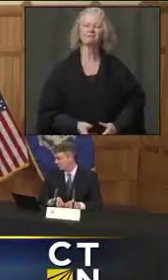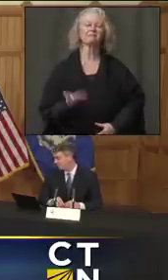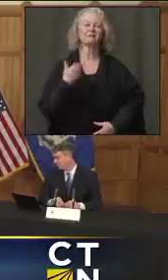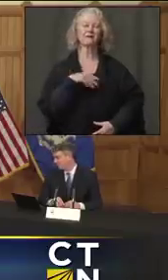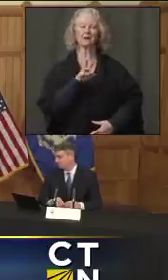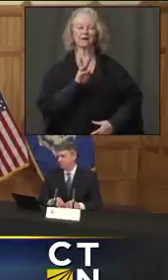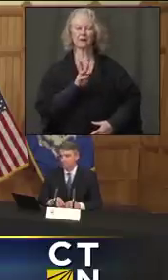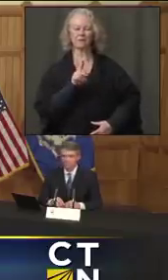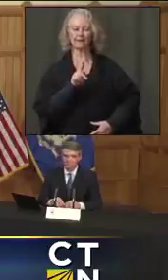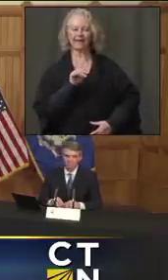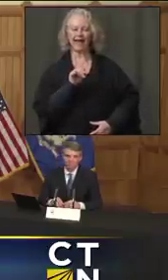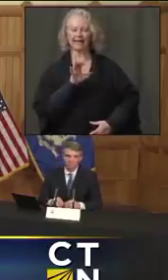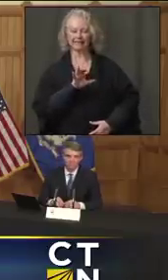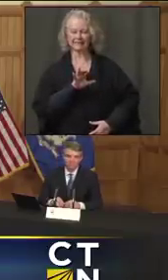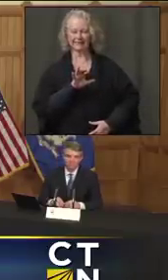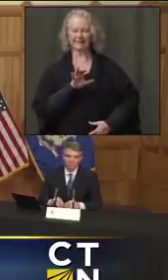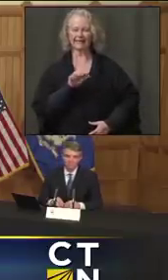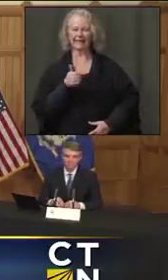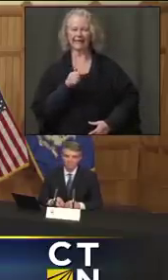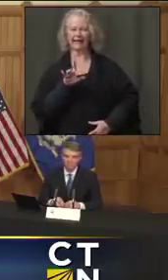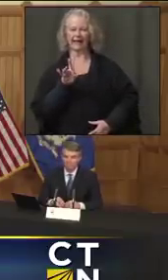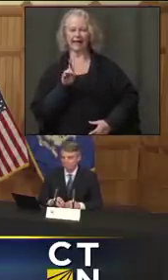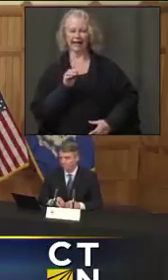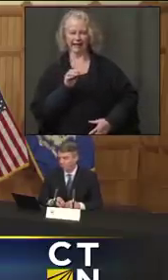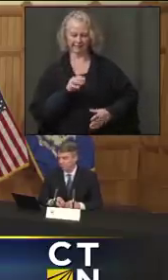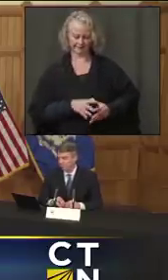WTIC 1080 News.